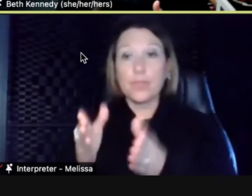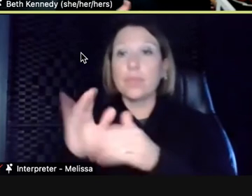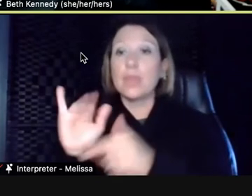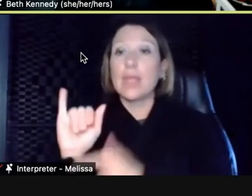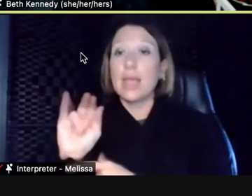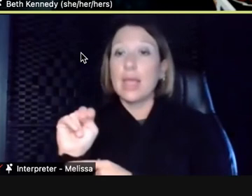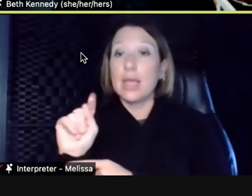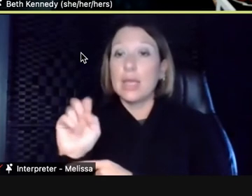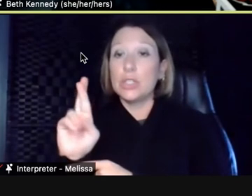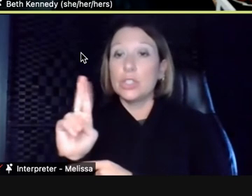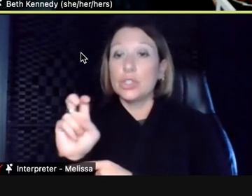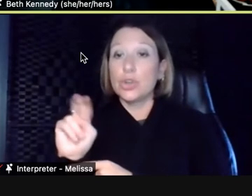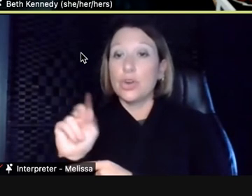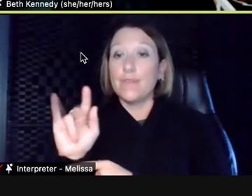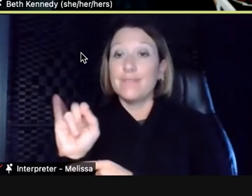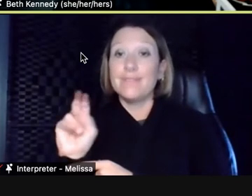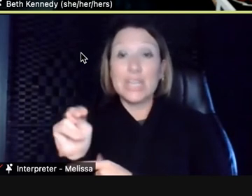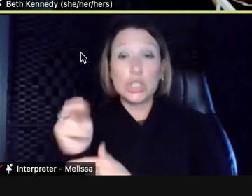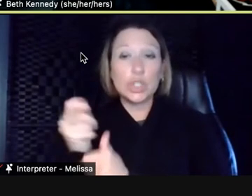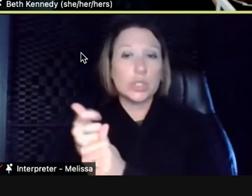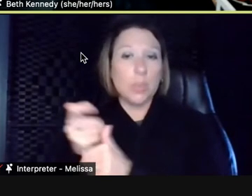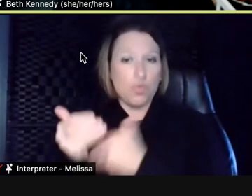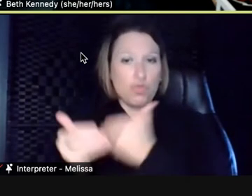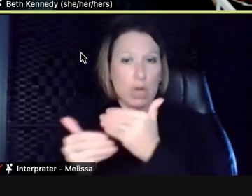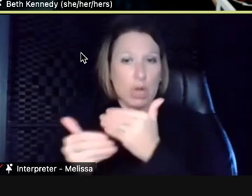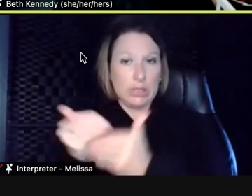that. So,